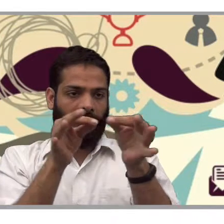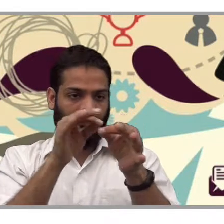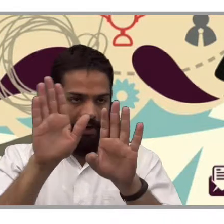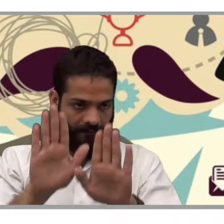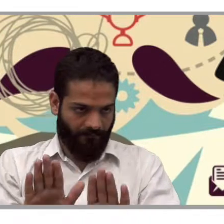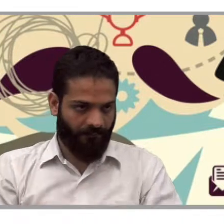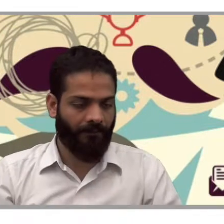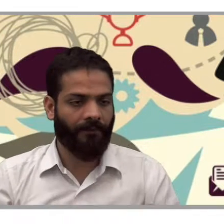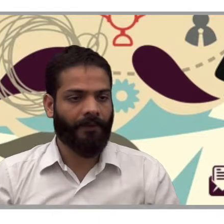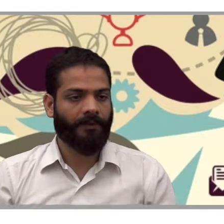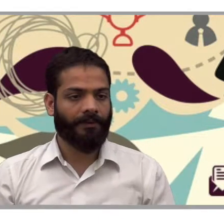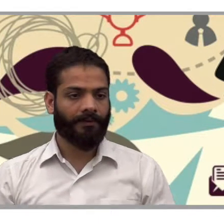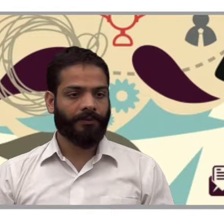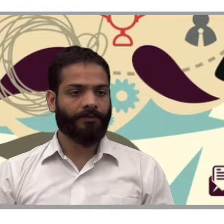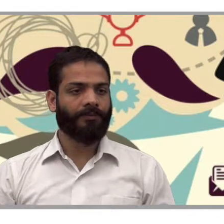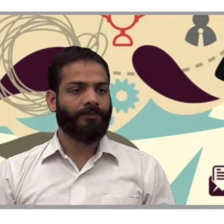condition.